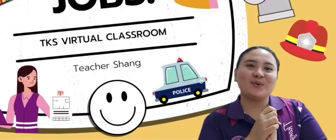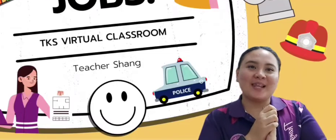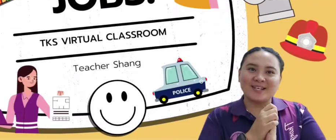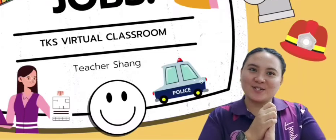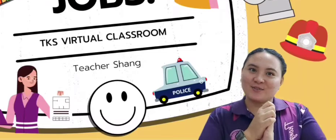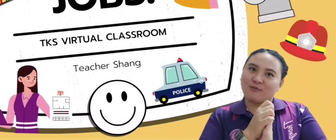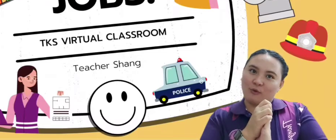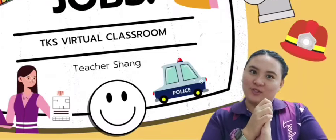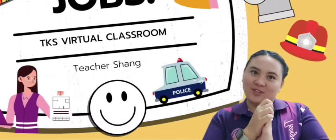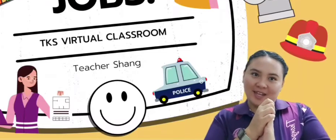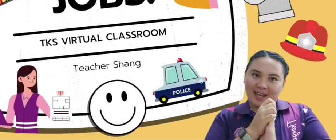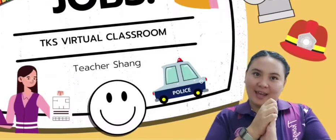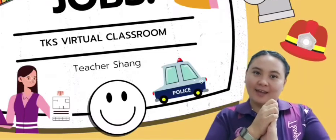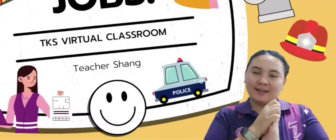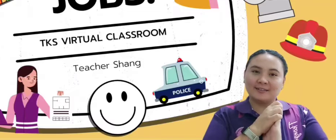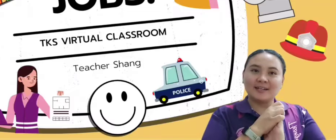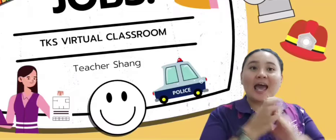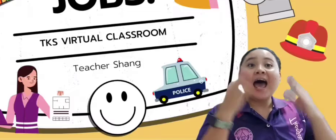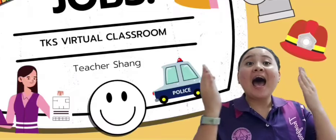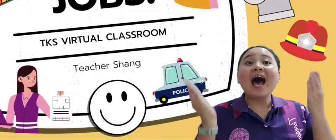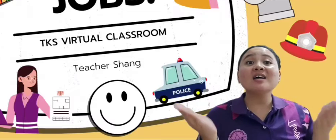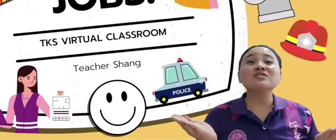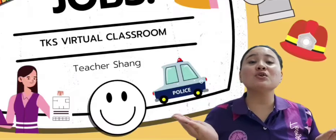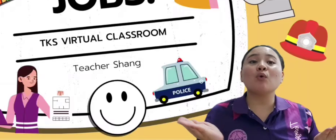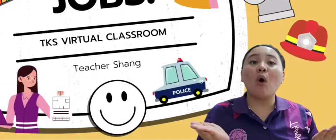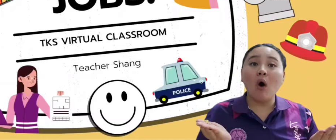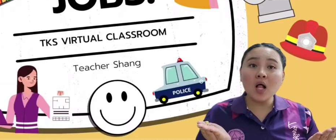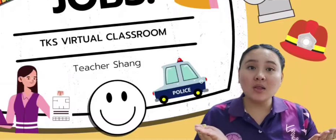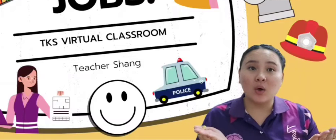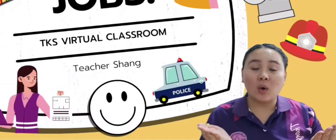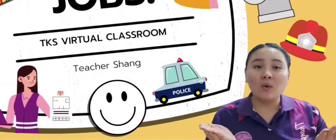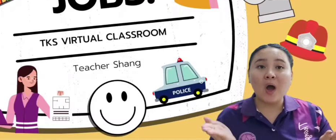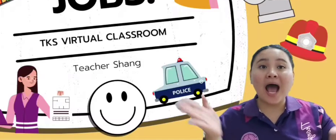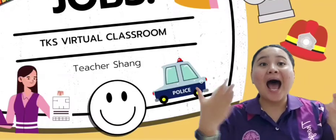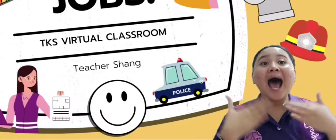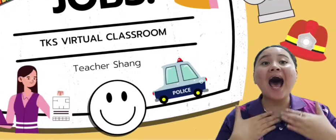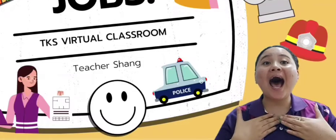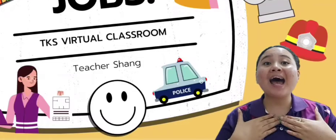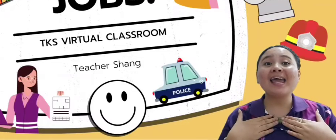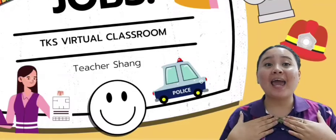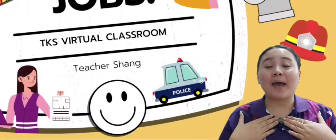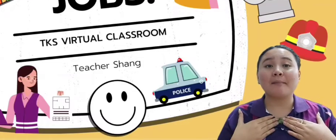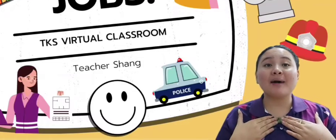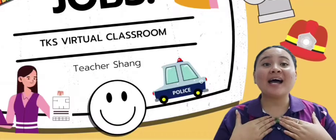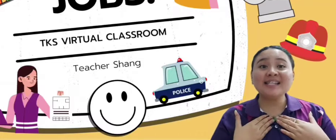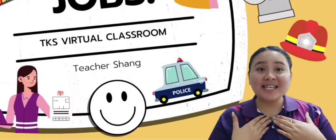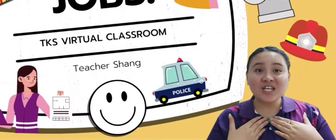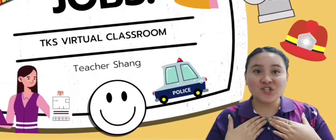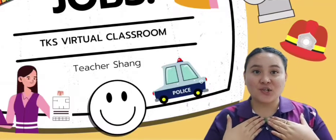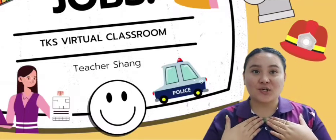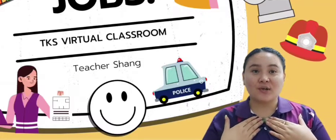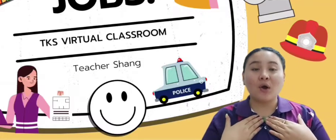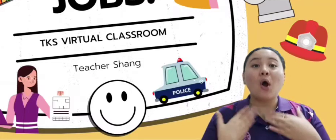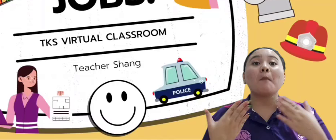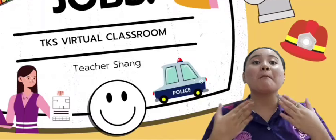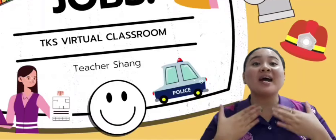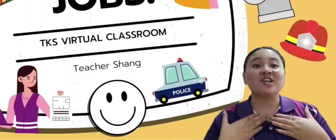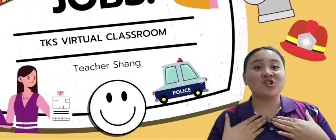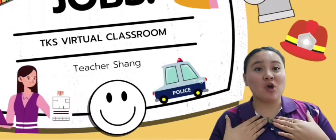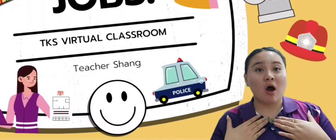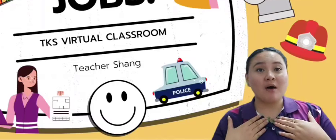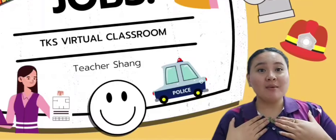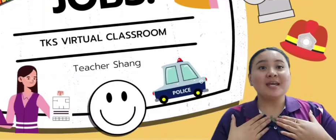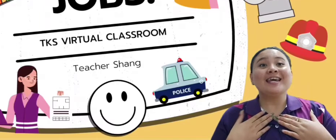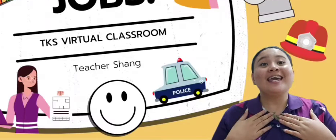brand new lesson for today. As you all know, I am a teacher.